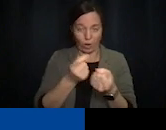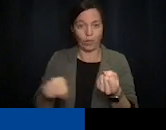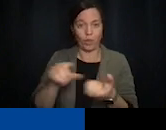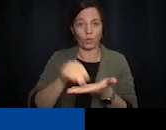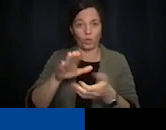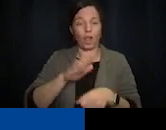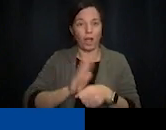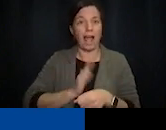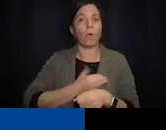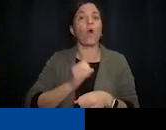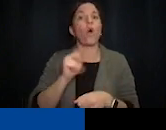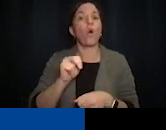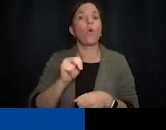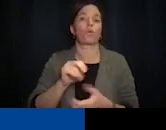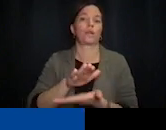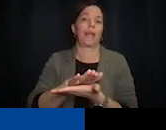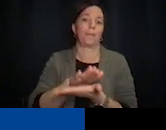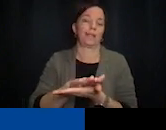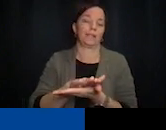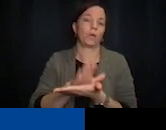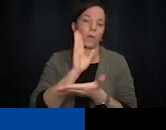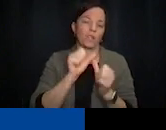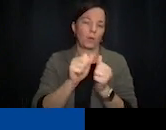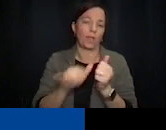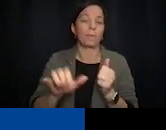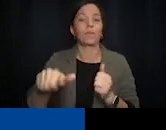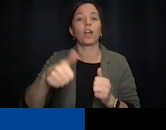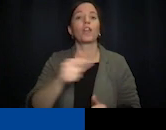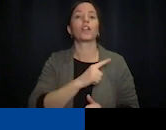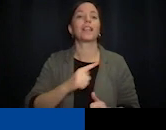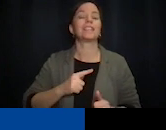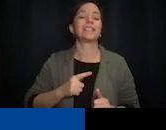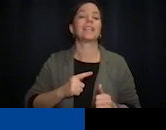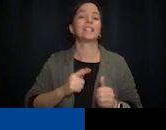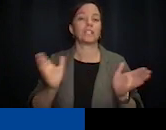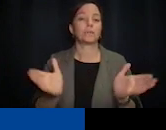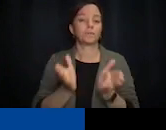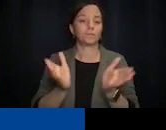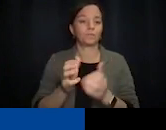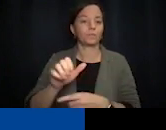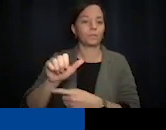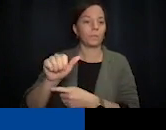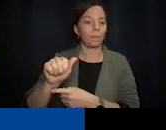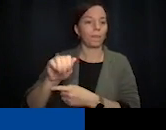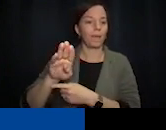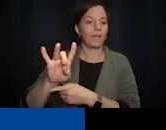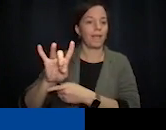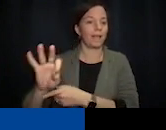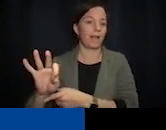own campuses? So we'll continue to do that. Another legislative driven effort is AB 89, the Modern Policing Degree